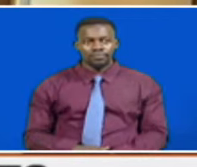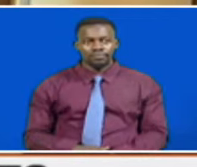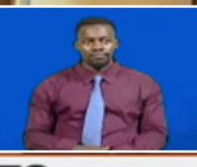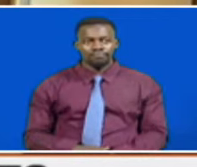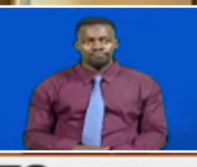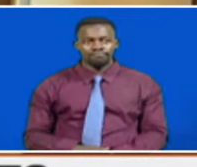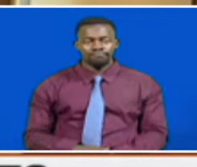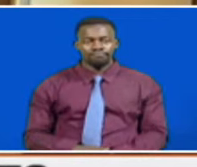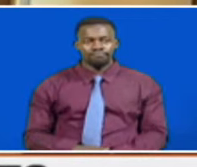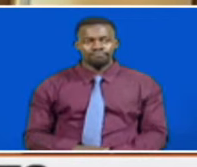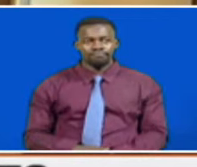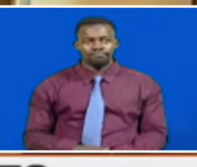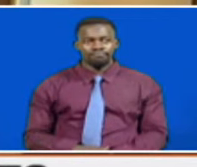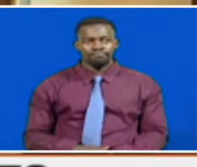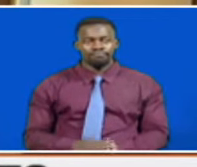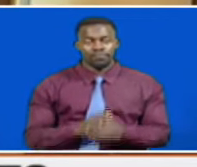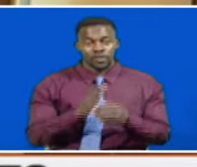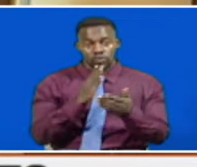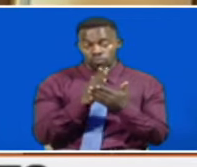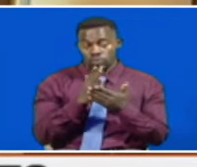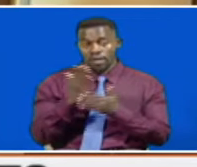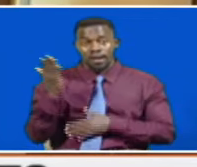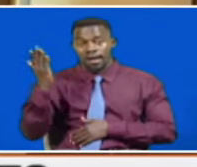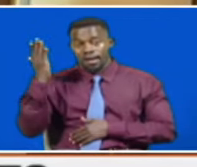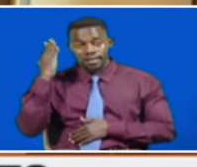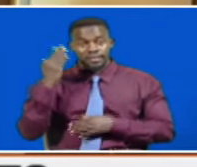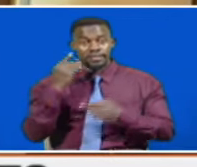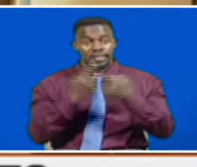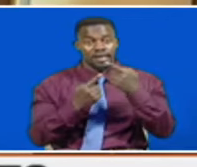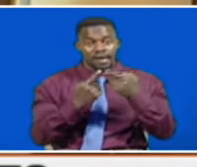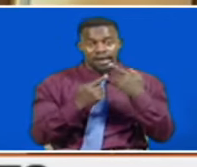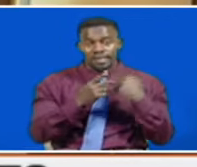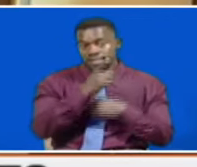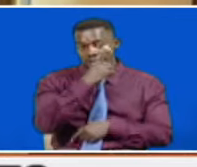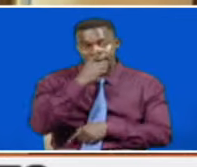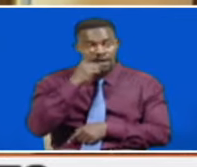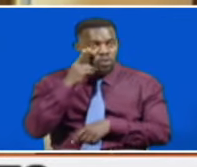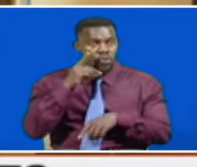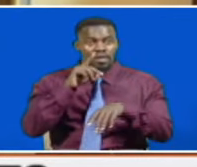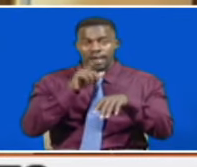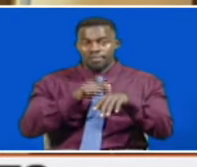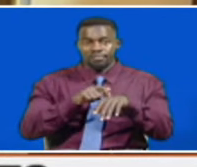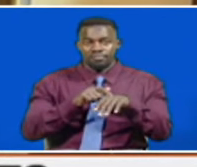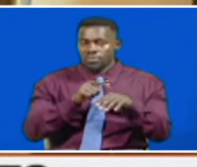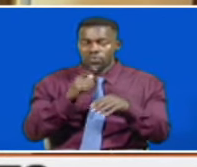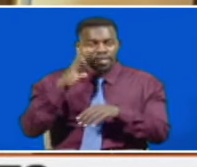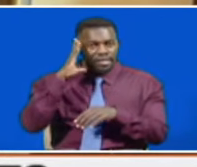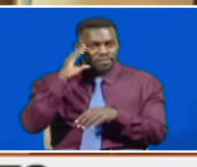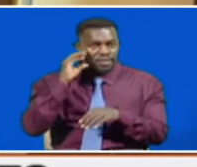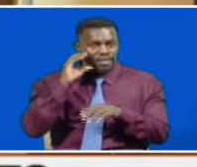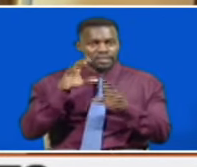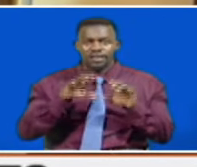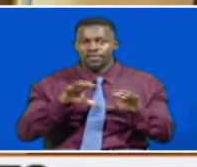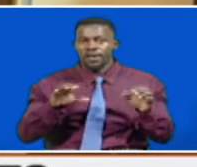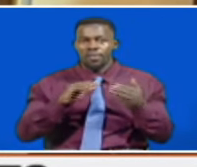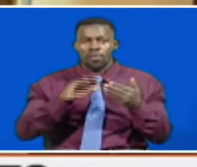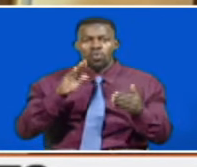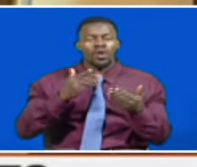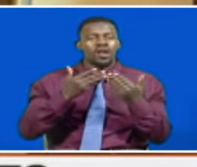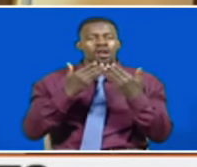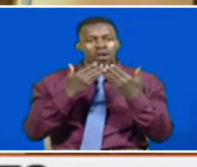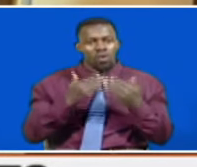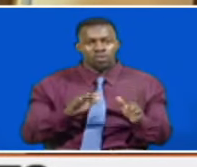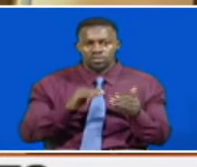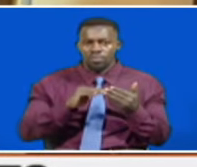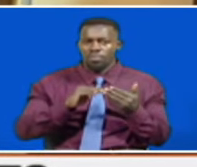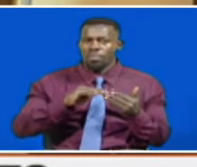too well, during the last severe drought, as you rightly said, Kenya lost a lot of livestock. In Marsabit here,